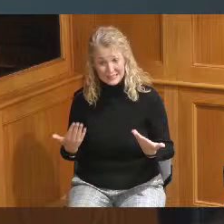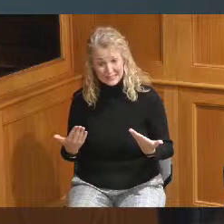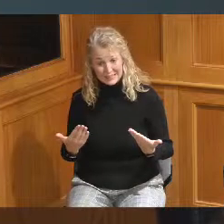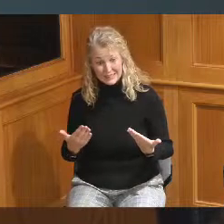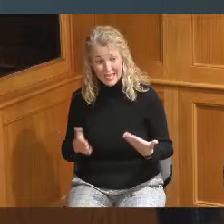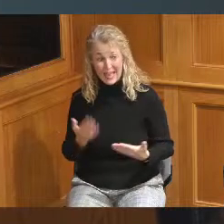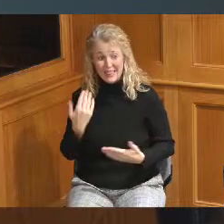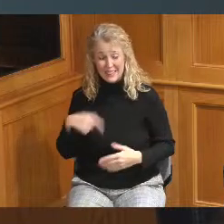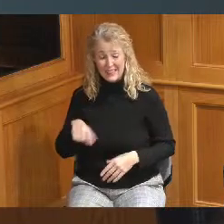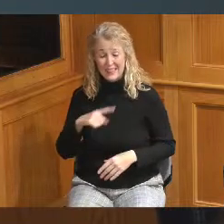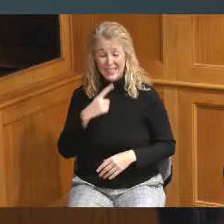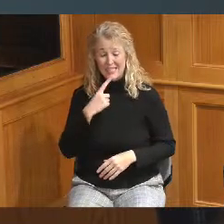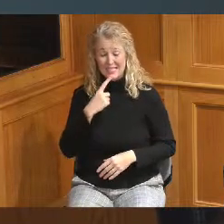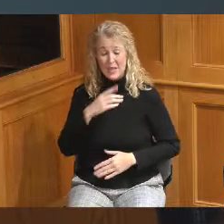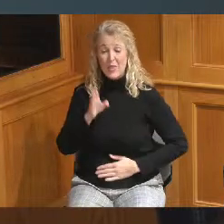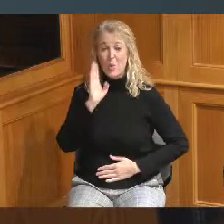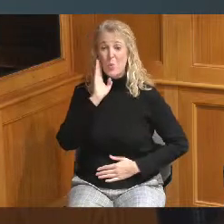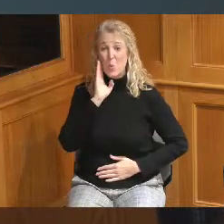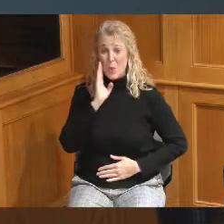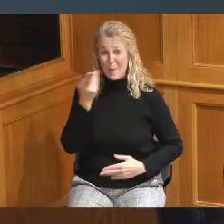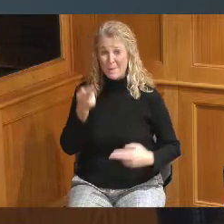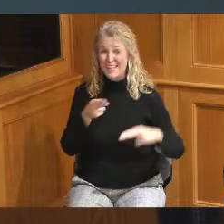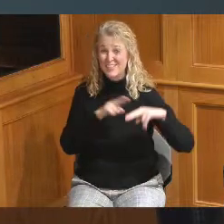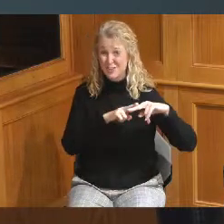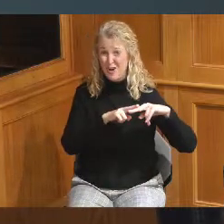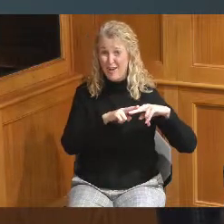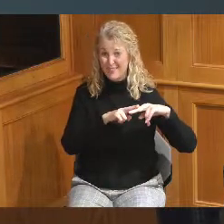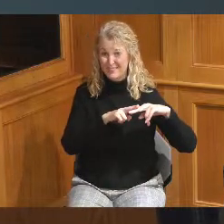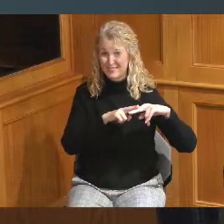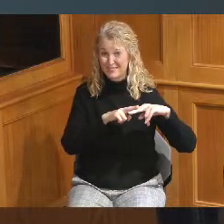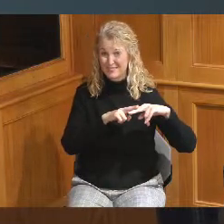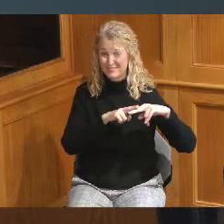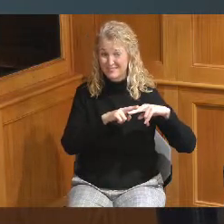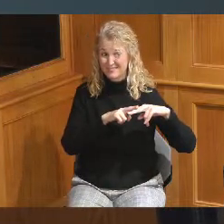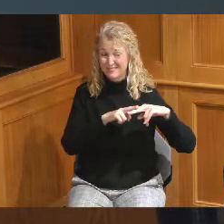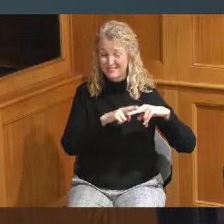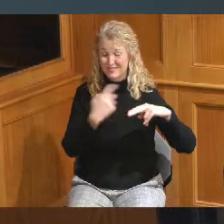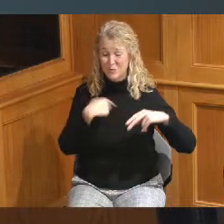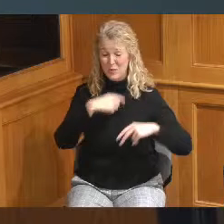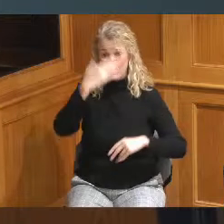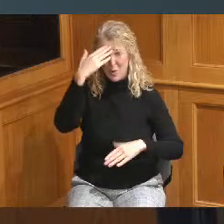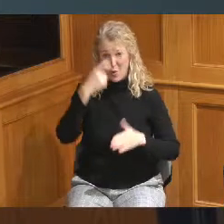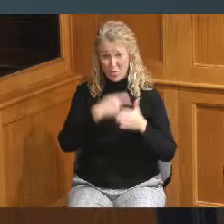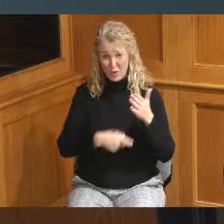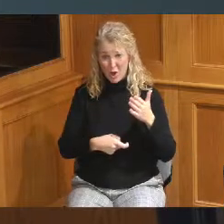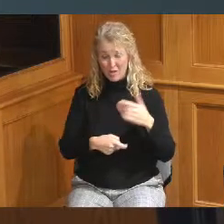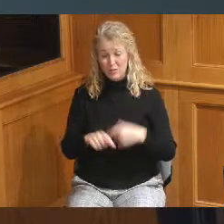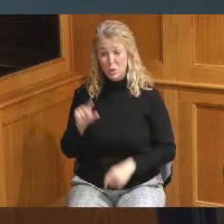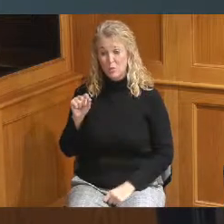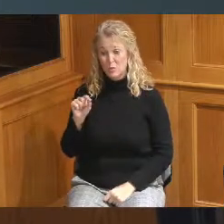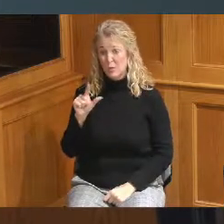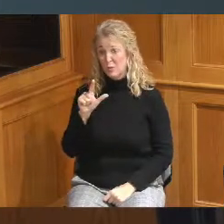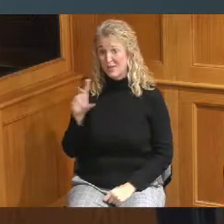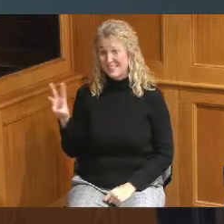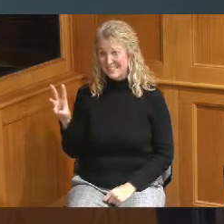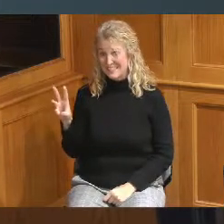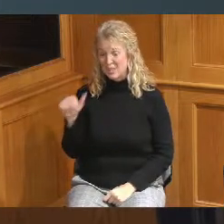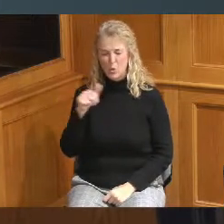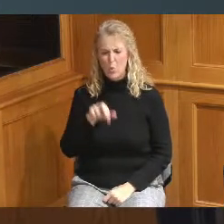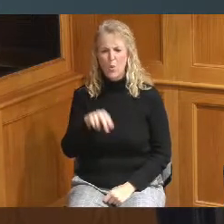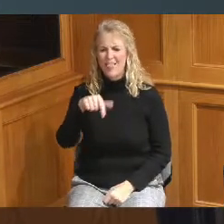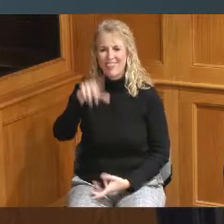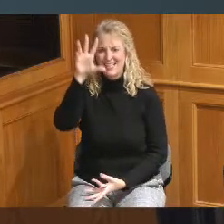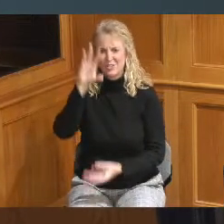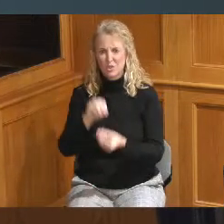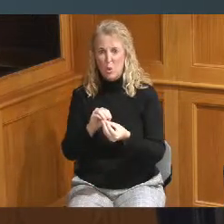be up charges. Both you and Lisa indicated that. So the 26, will it go up, or is this the total amount?